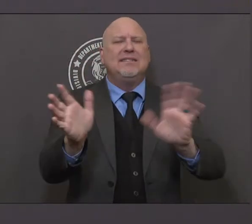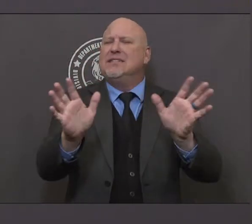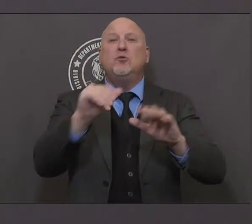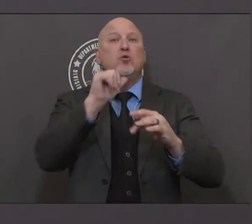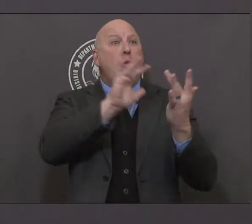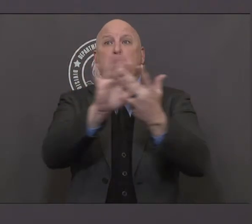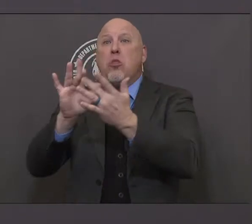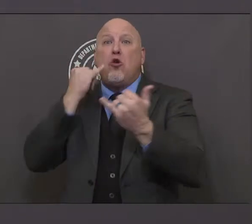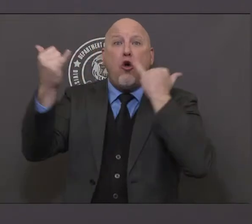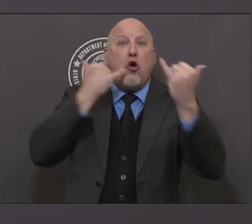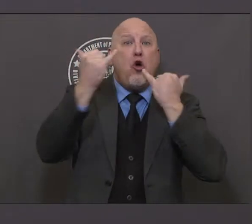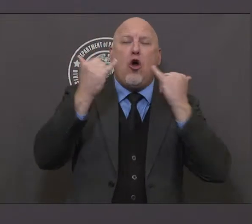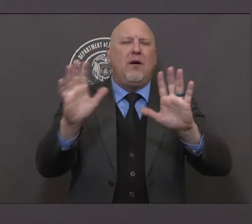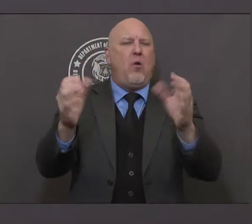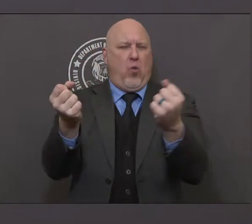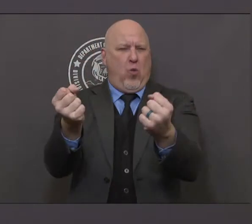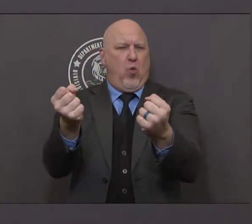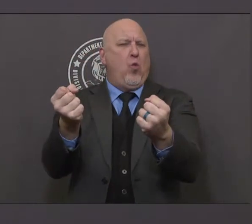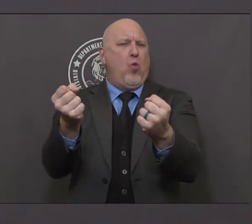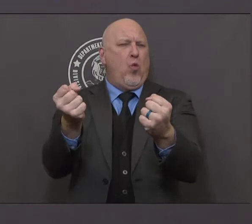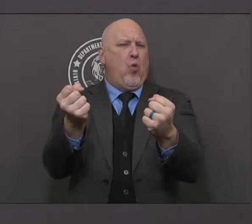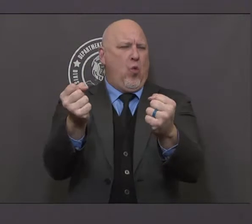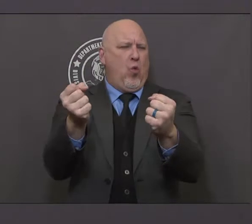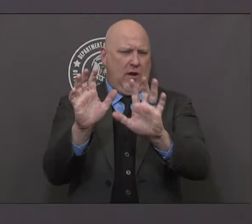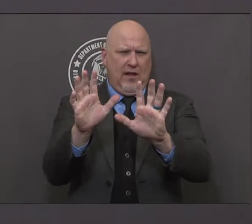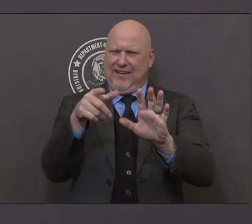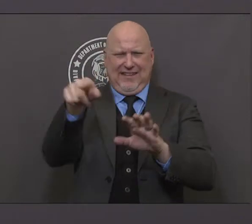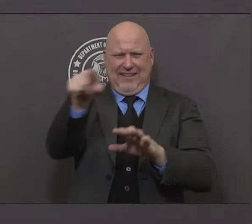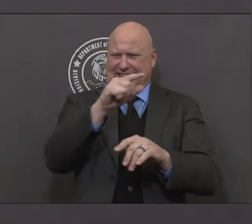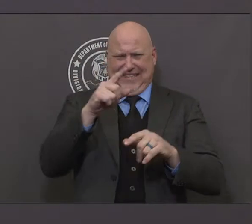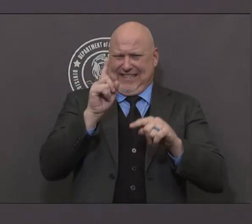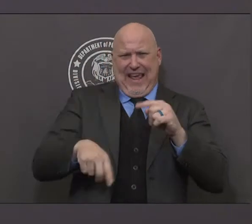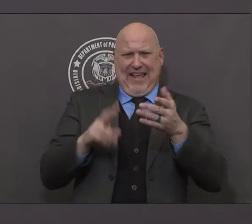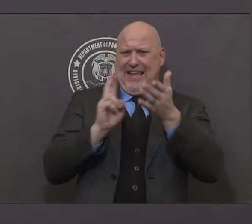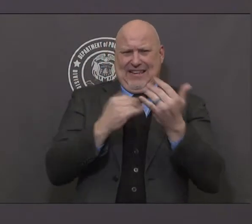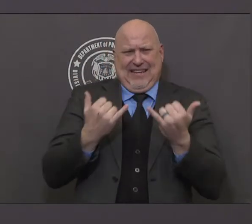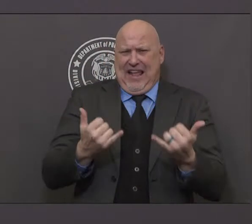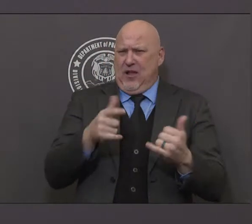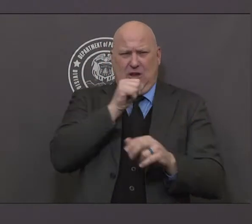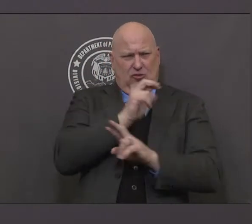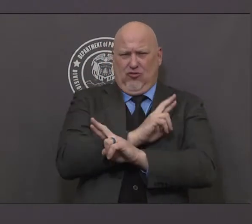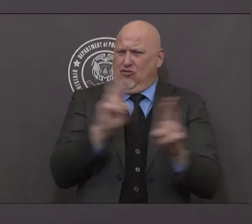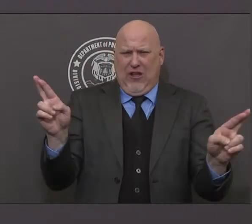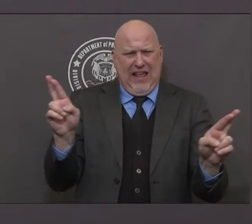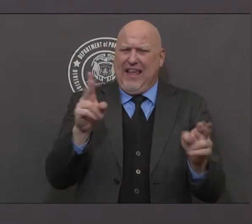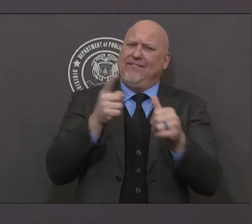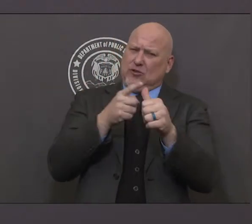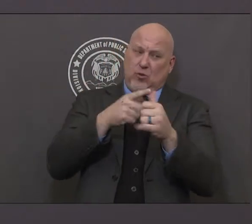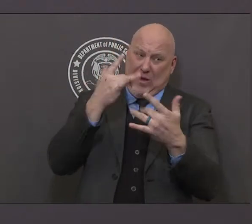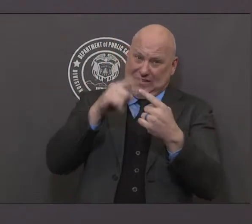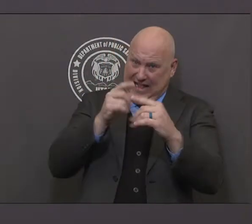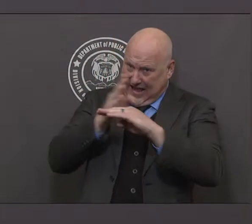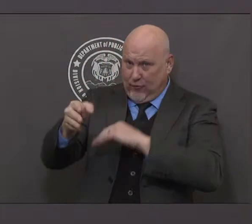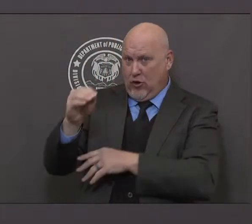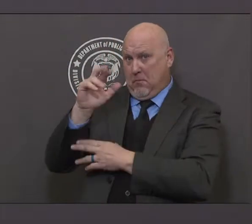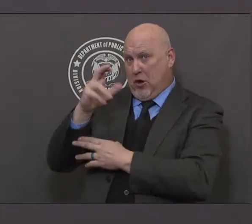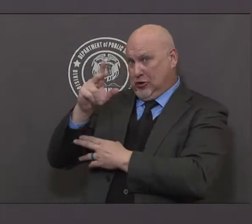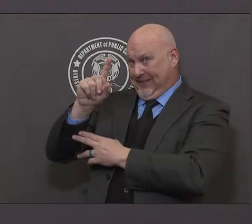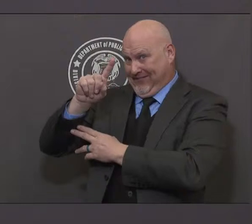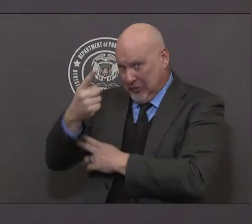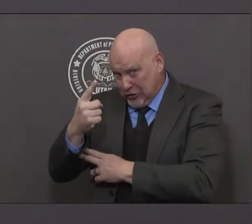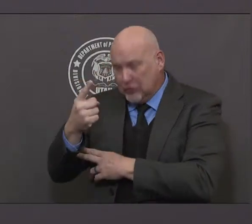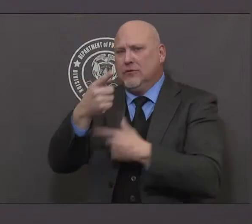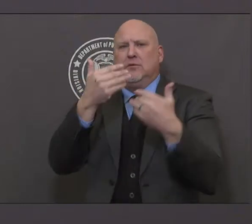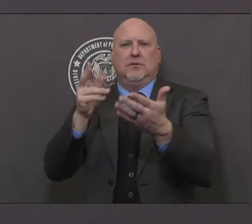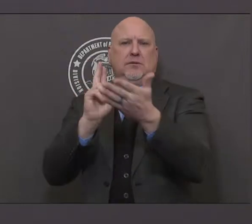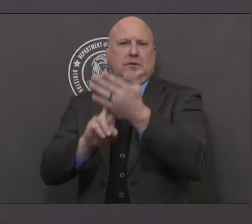is not eligibility today. It's eligibility on March 1st. We know there will be questions about some of these subcategories. We will